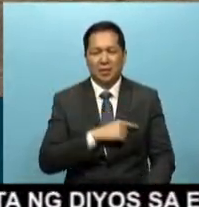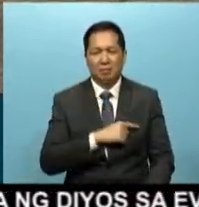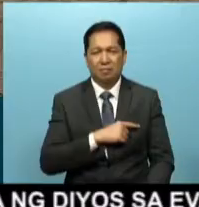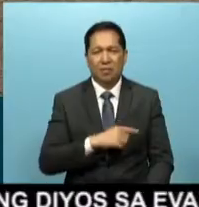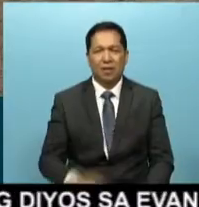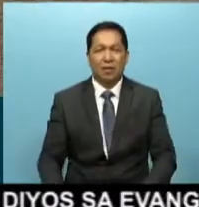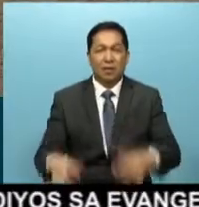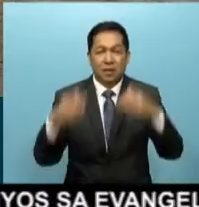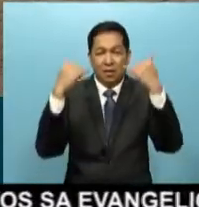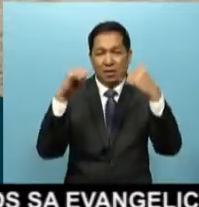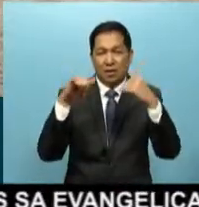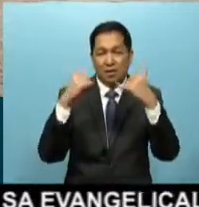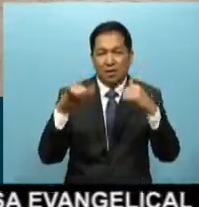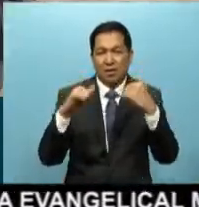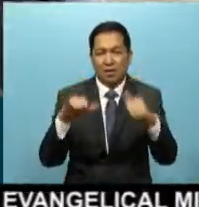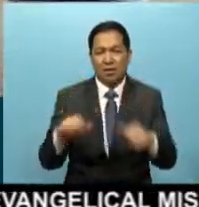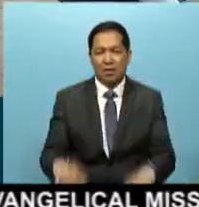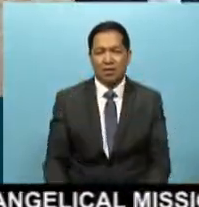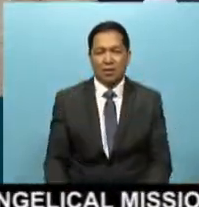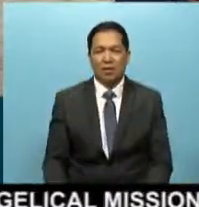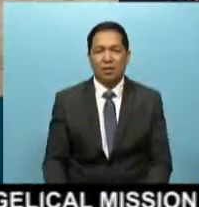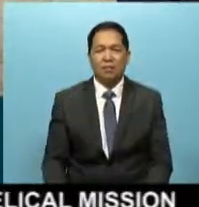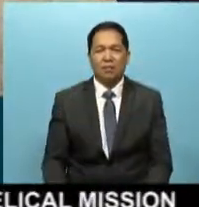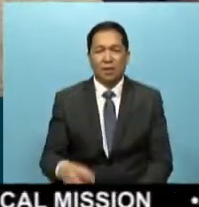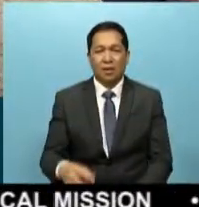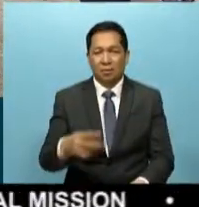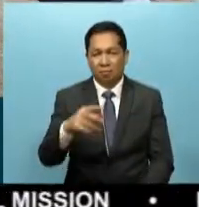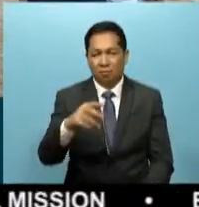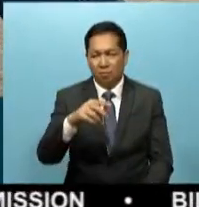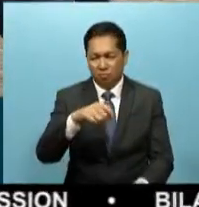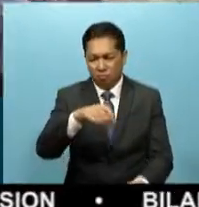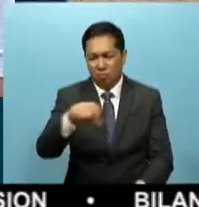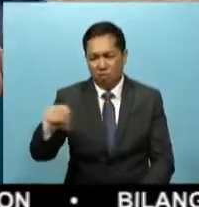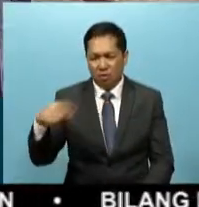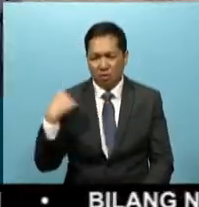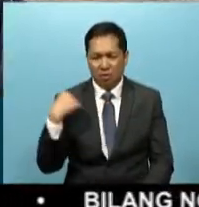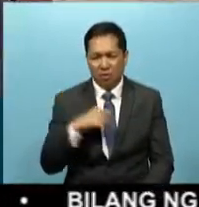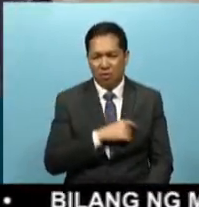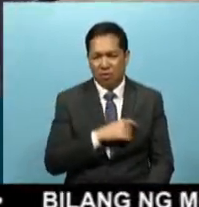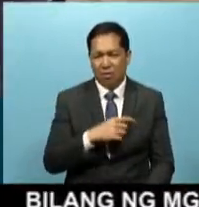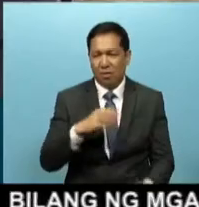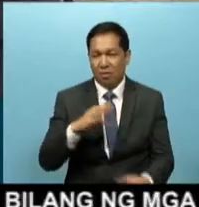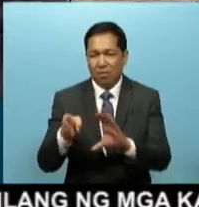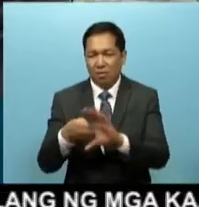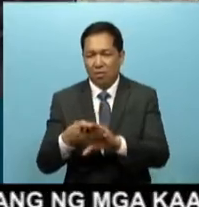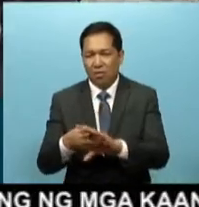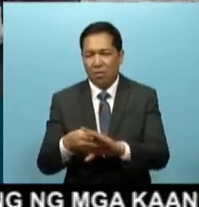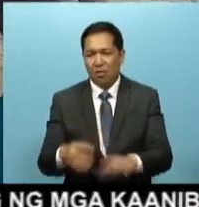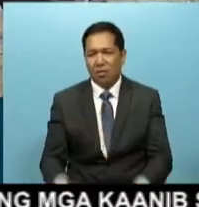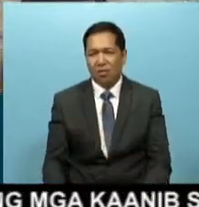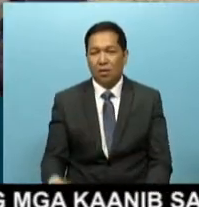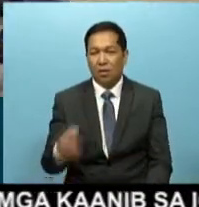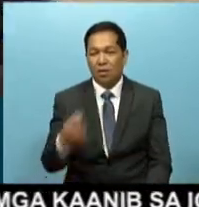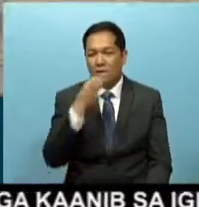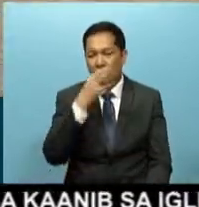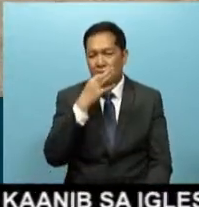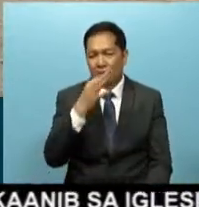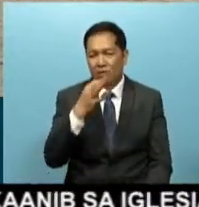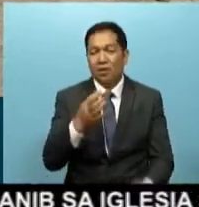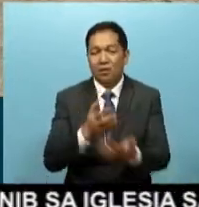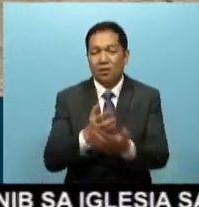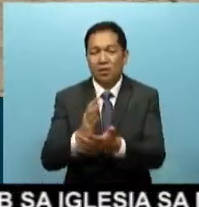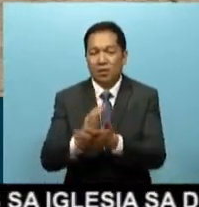games, board games, and sports. Afterwards, the attendees gathered in a picnic of delicious shared